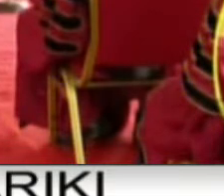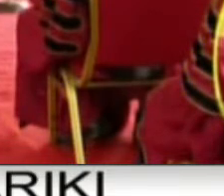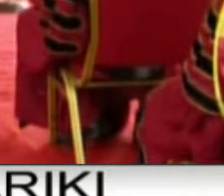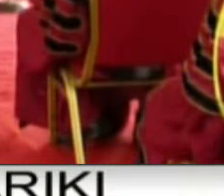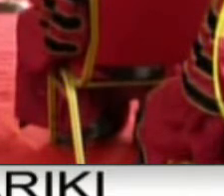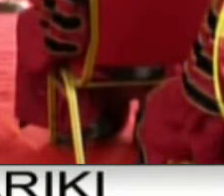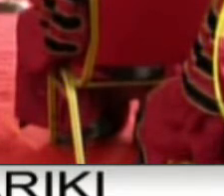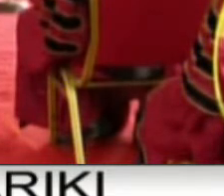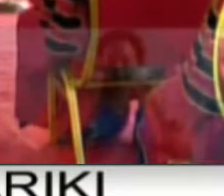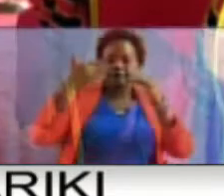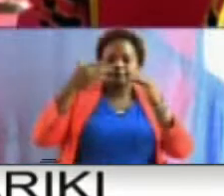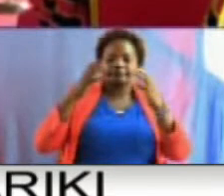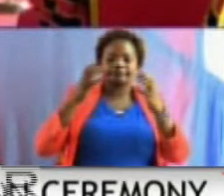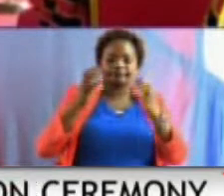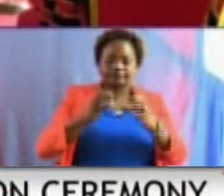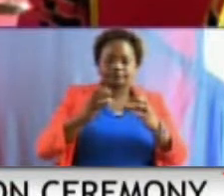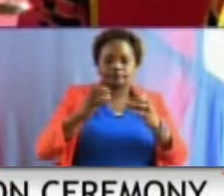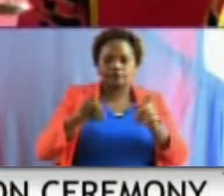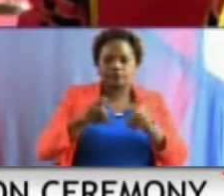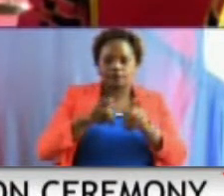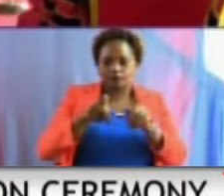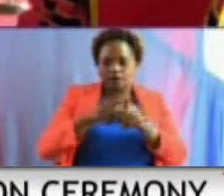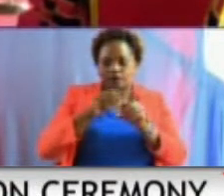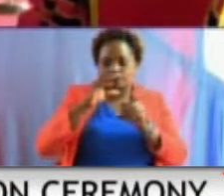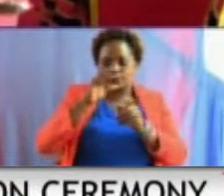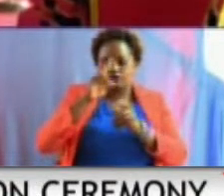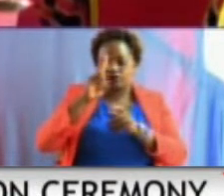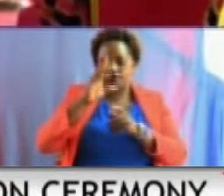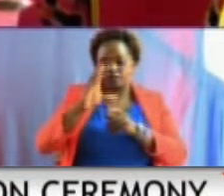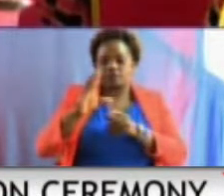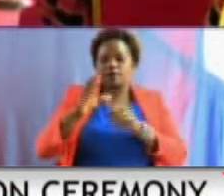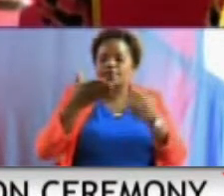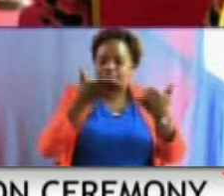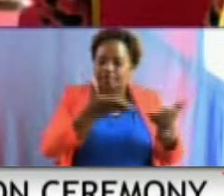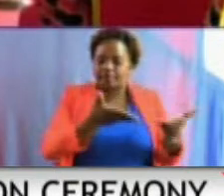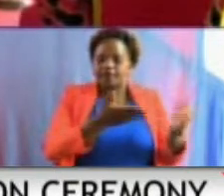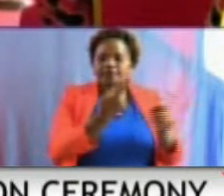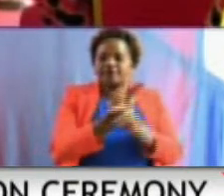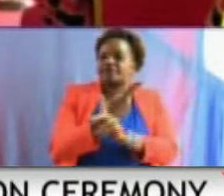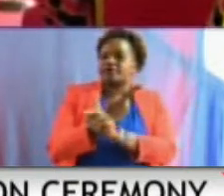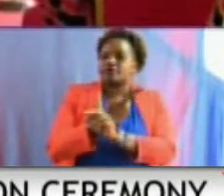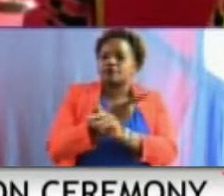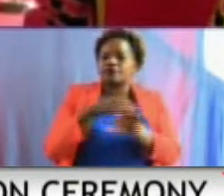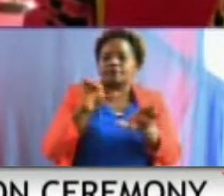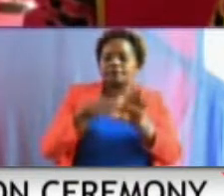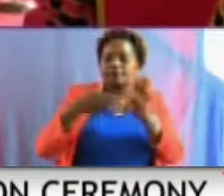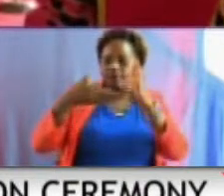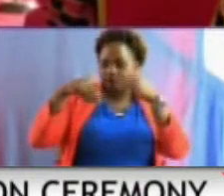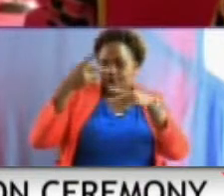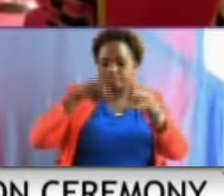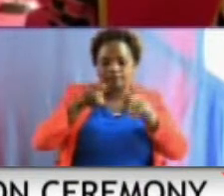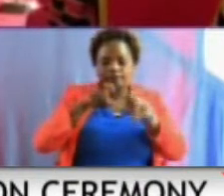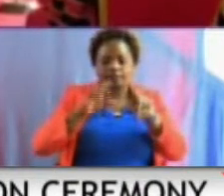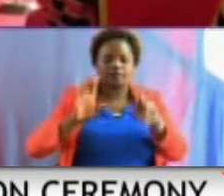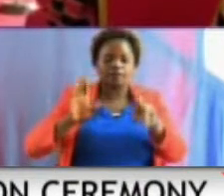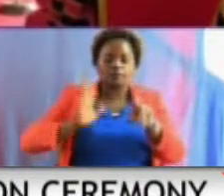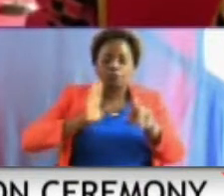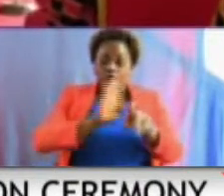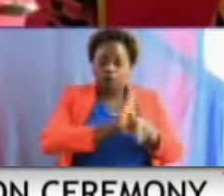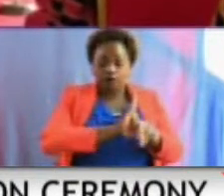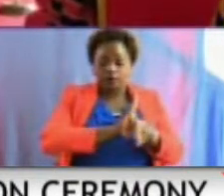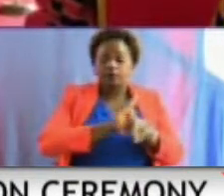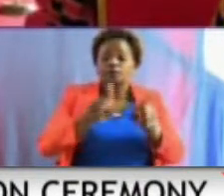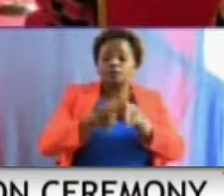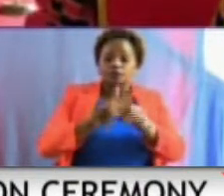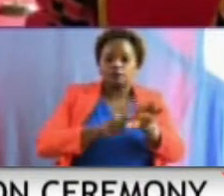University Council, Vice Chancellors present, members of the University Management Board,